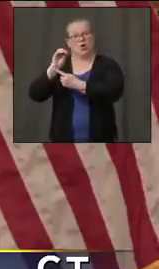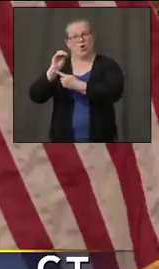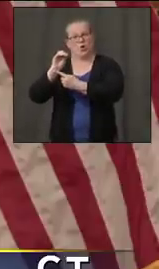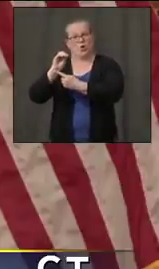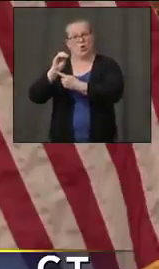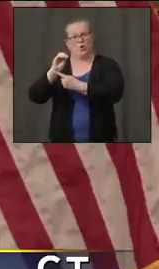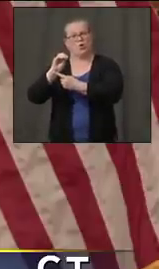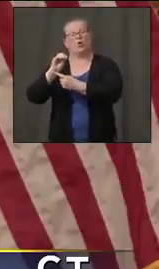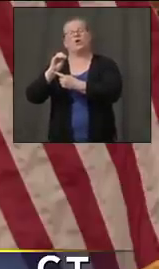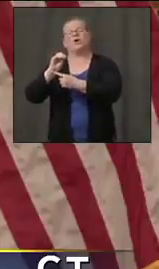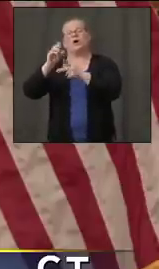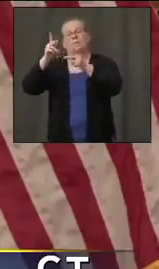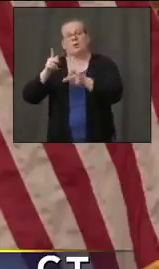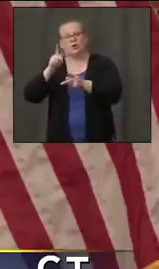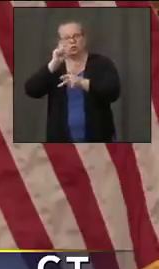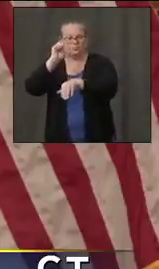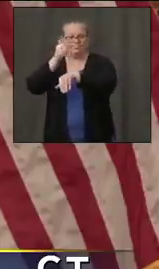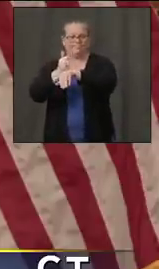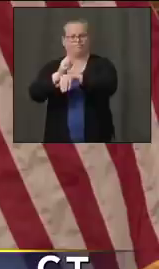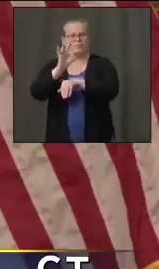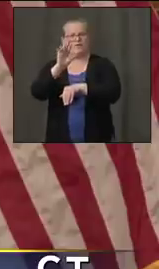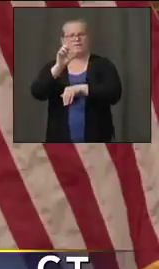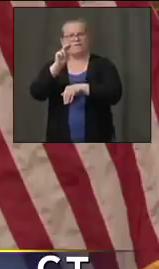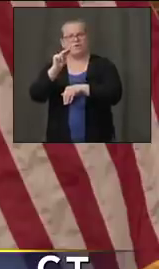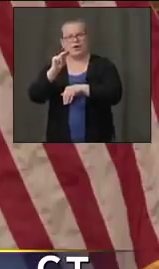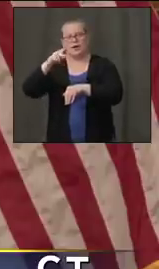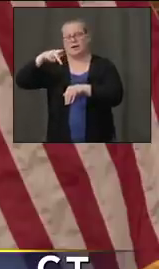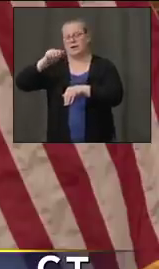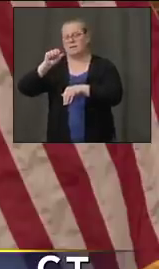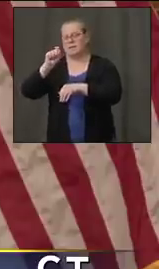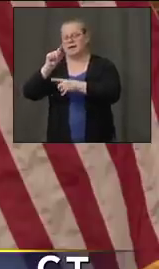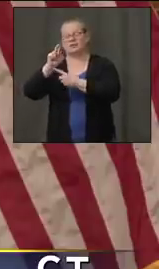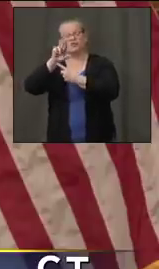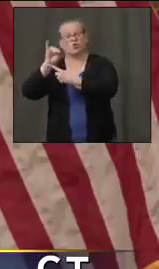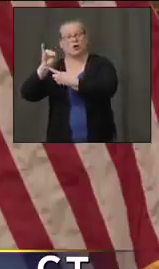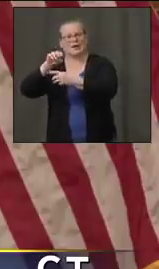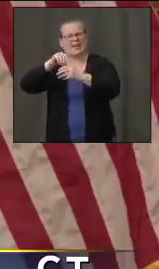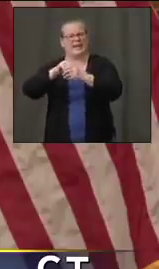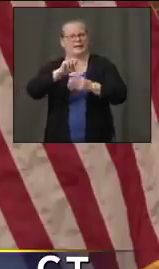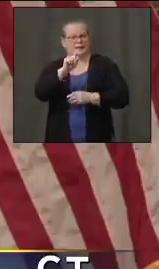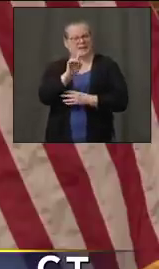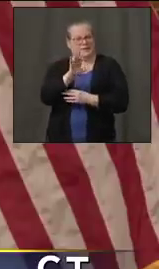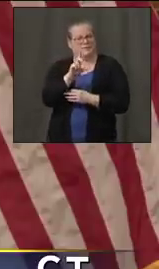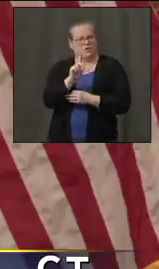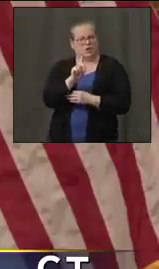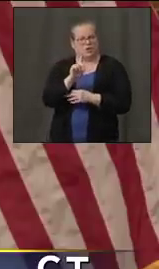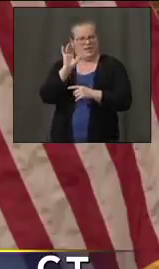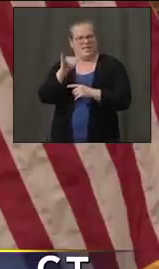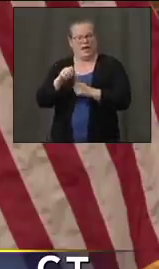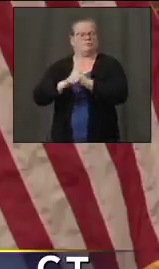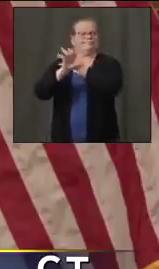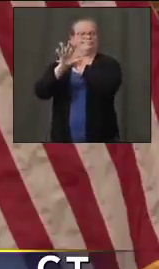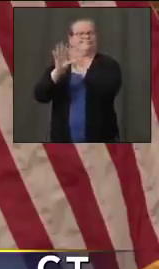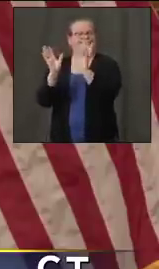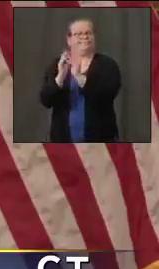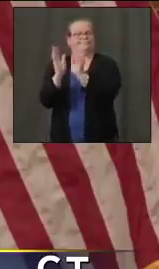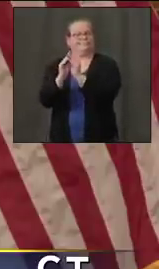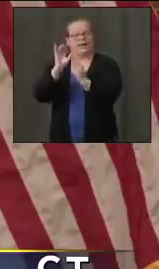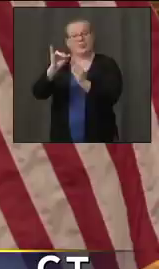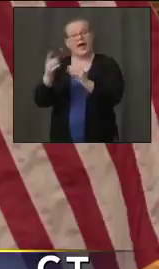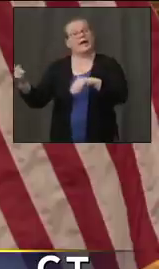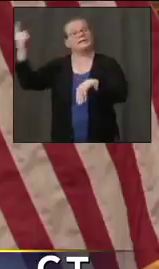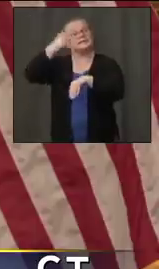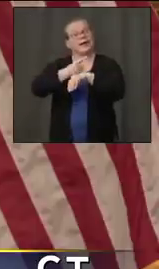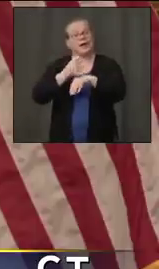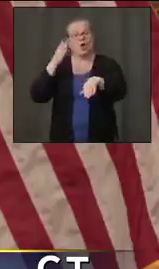Fran Pastore of Stamford. And on that day, we heard from more than